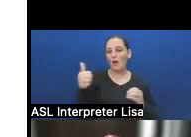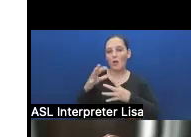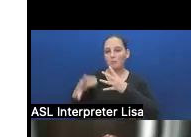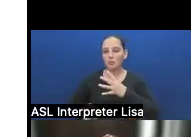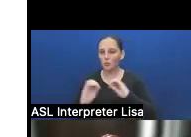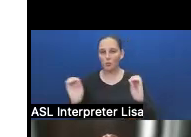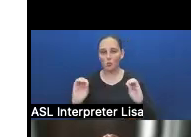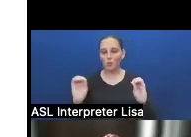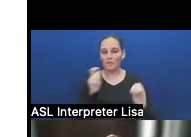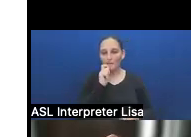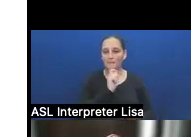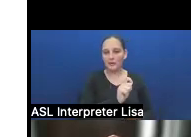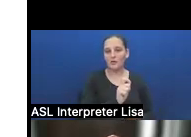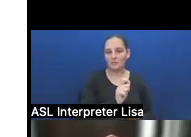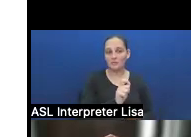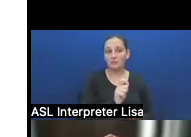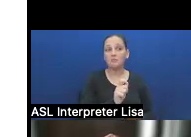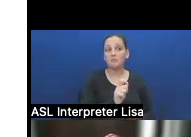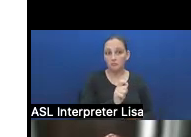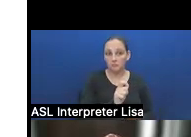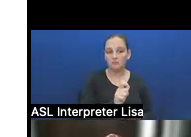And that is going to create a lot of problems.